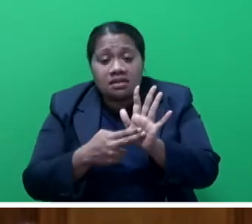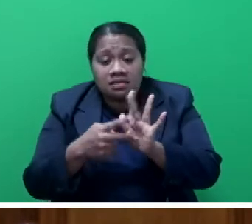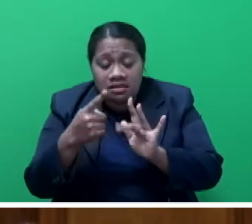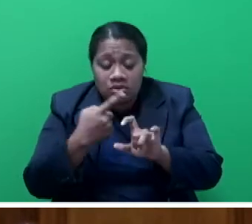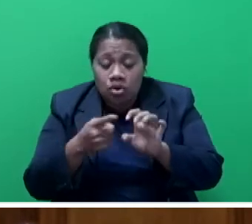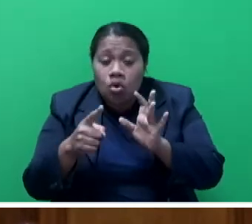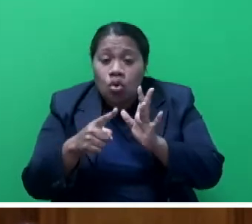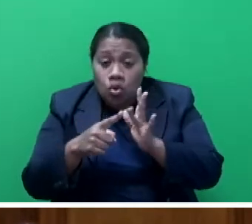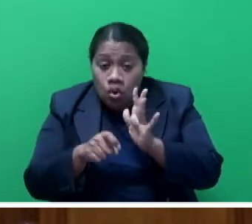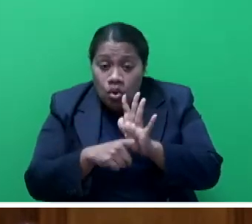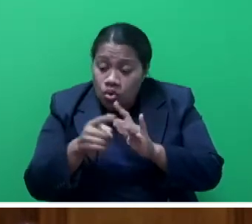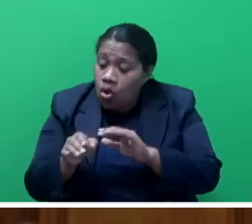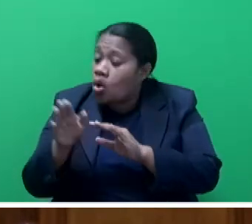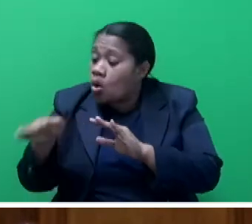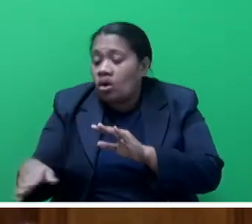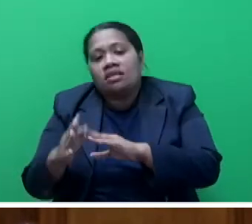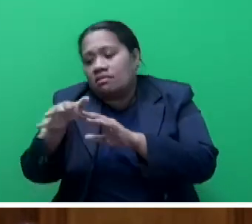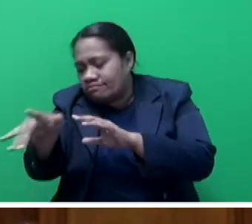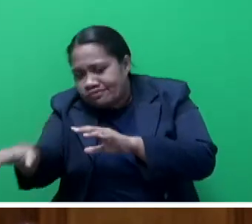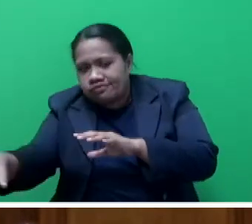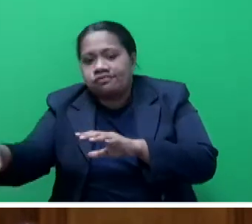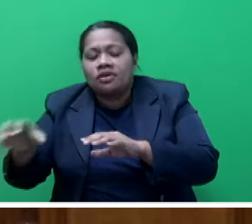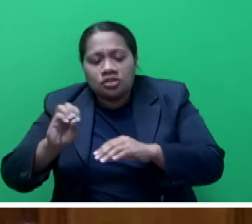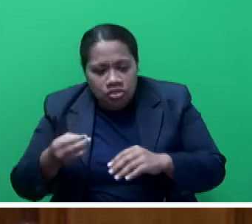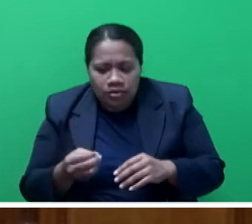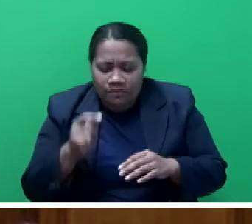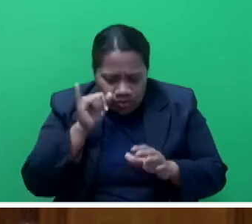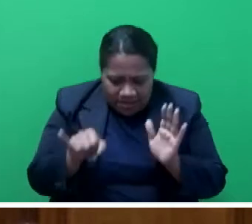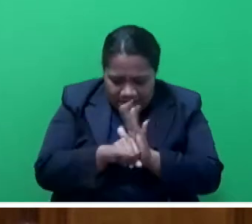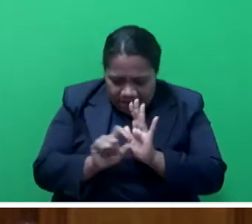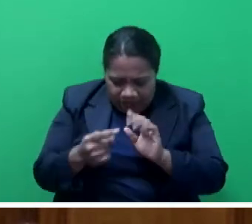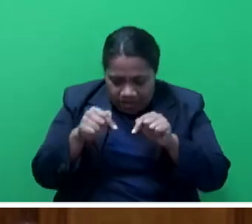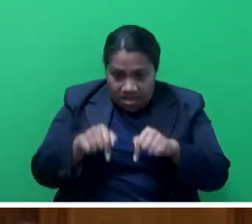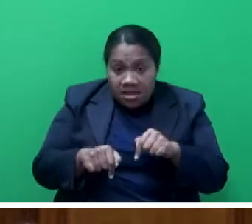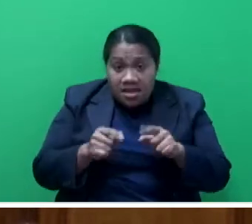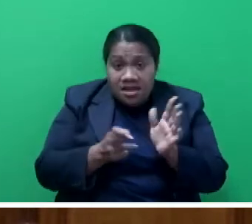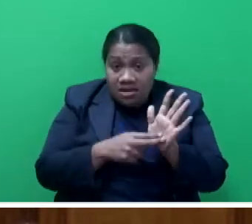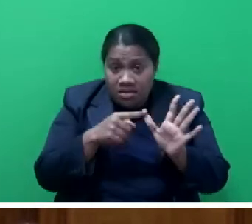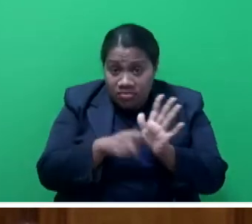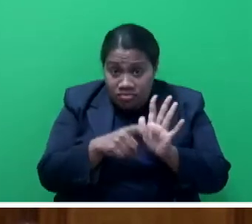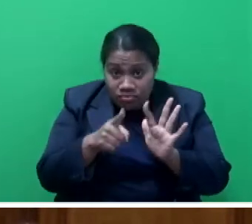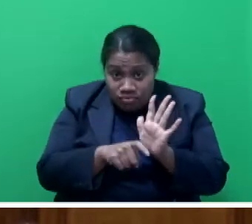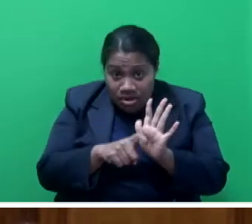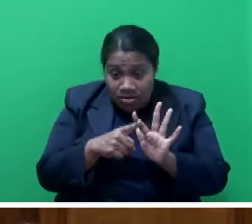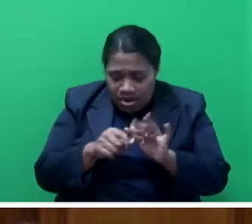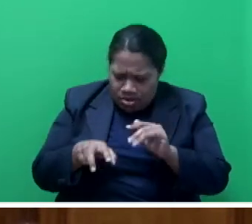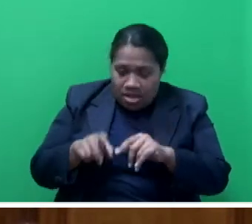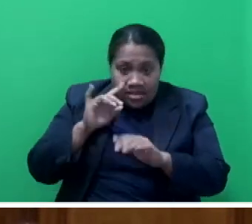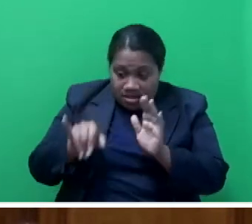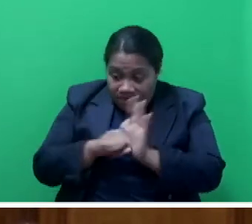identify the burst mains at Lokia village, also at Ndimbulu, just at Narere, at the bottom of Narere, and also at